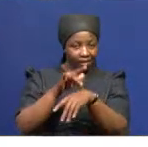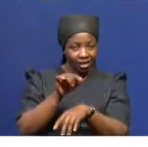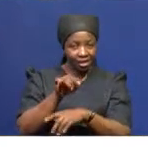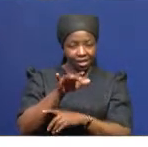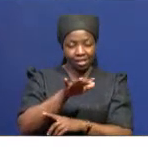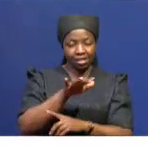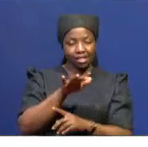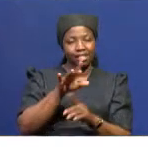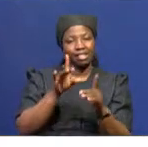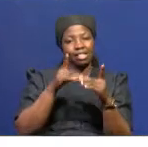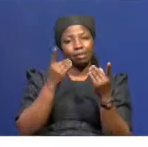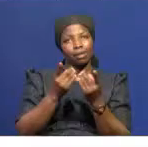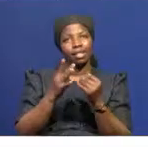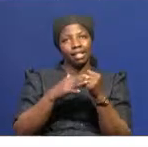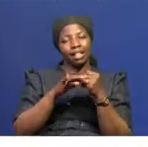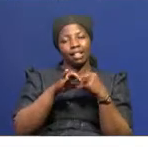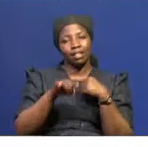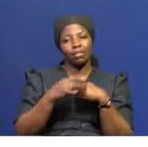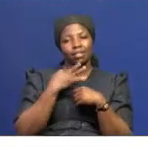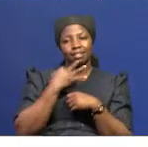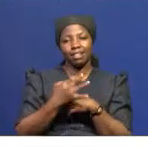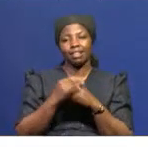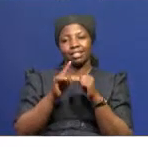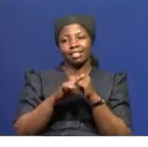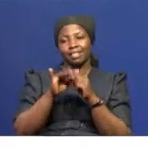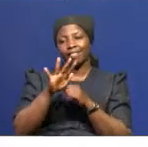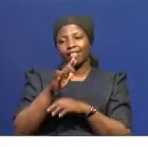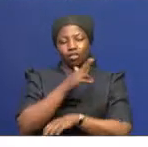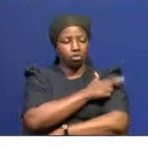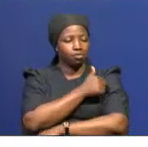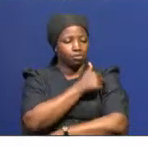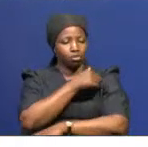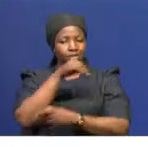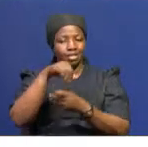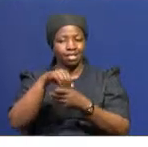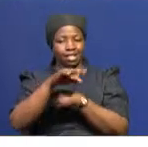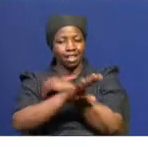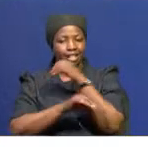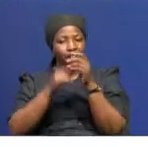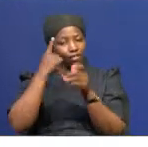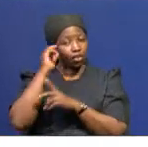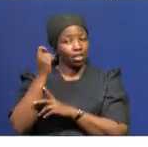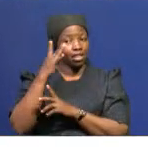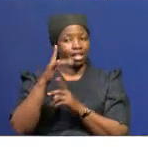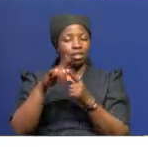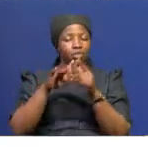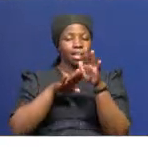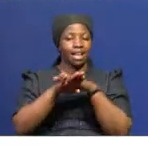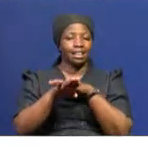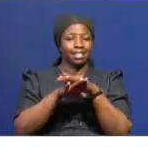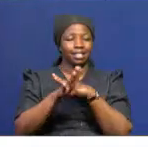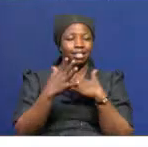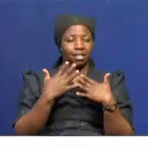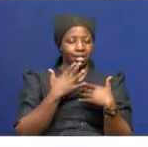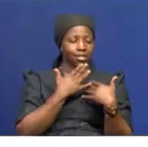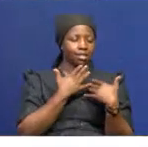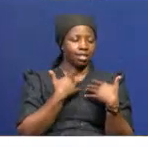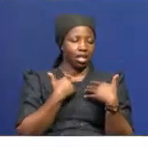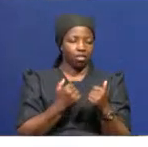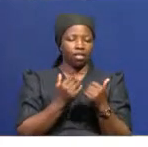docket. 9,365 health facilities in the country for Kenyans to access health care, that are